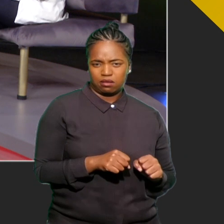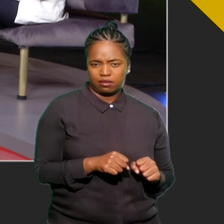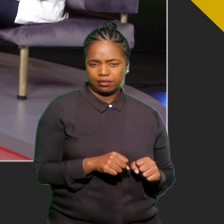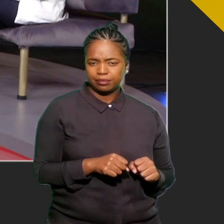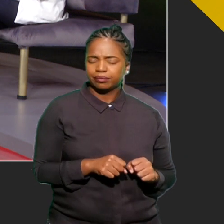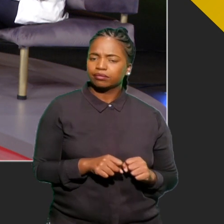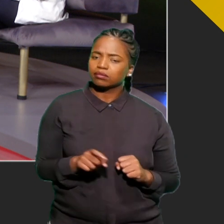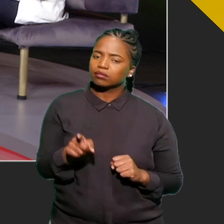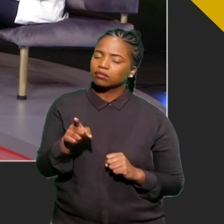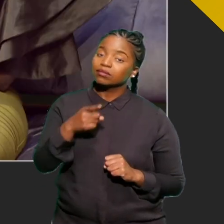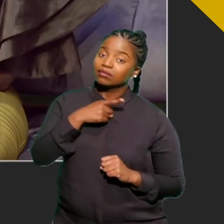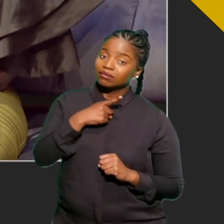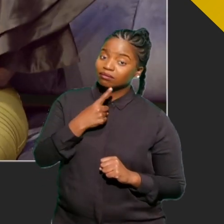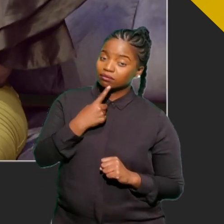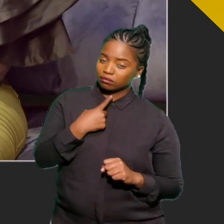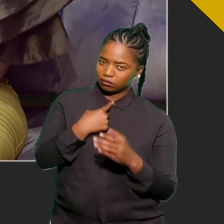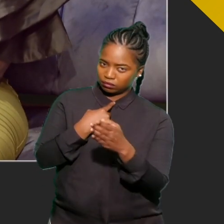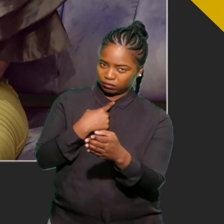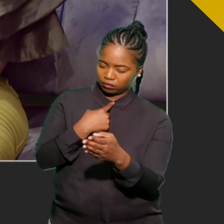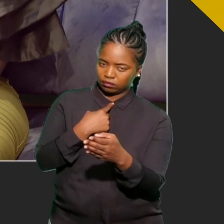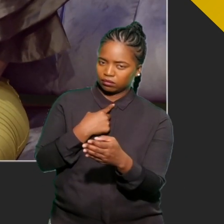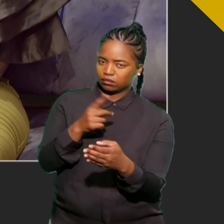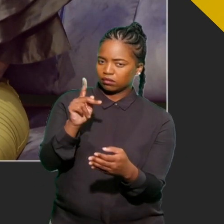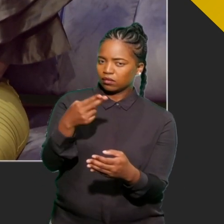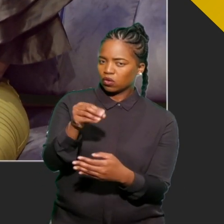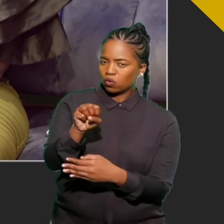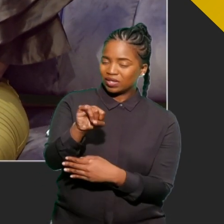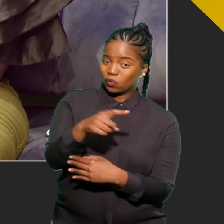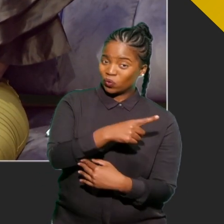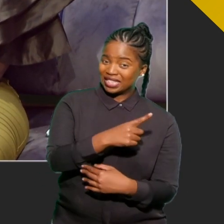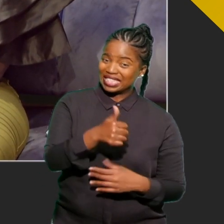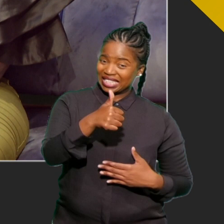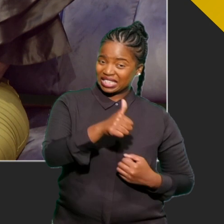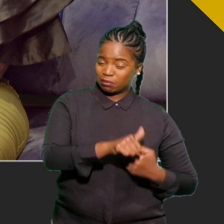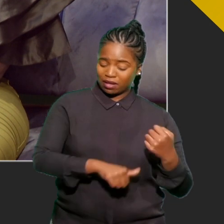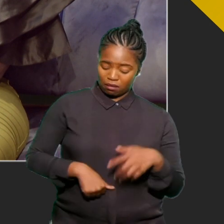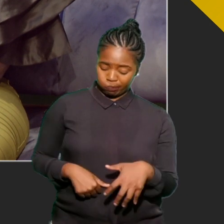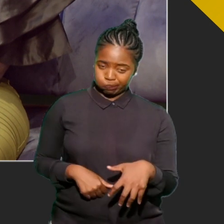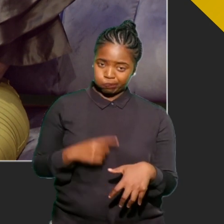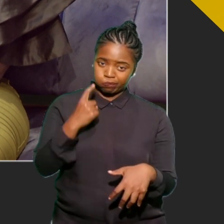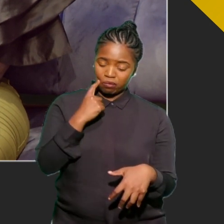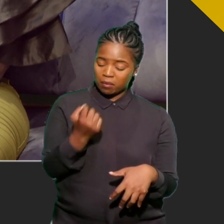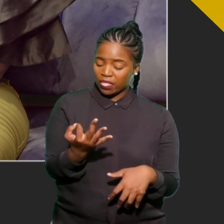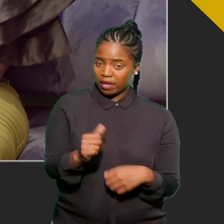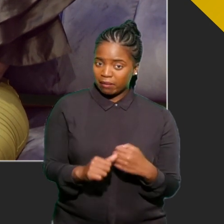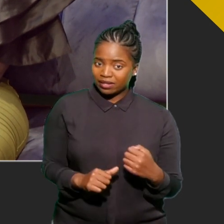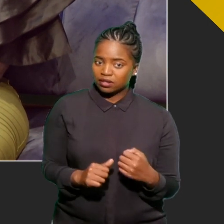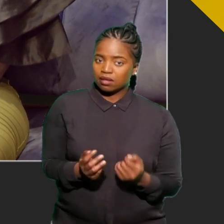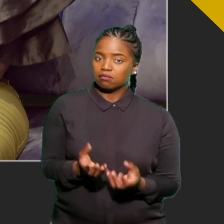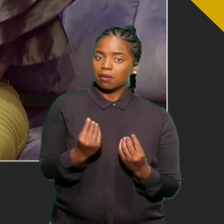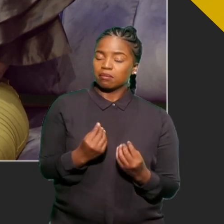and sister Nkosi, that's why I just want to bring you back in. I mean, usisi ukhulume ngento ebalulekile, 6 months ukhulelwe, you only left for 3 months ingane